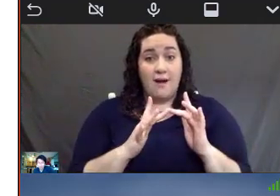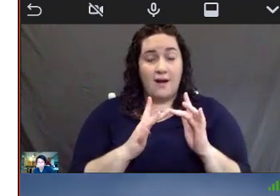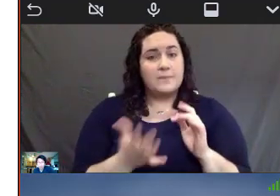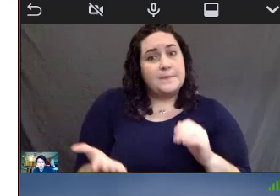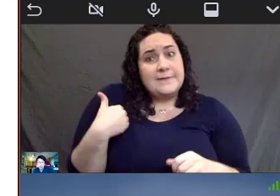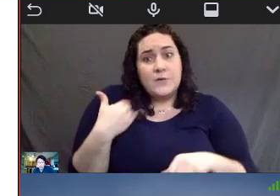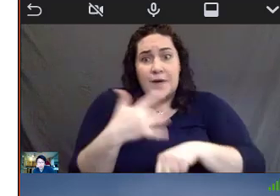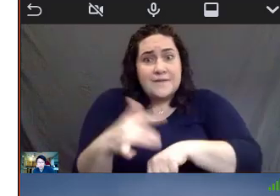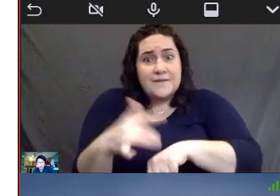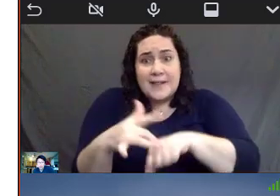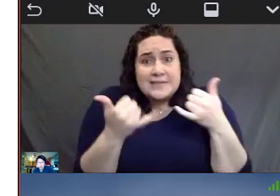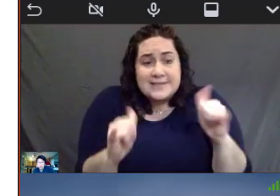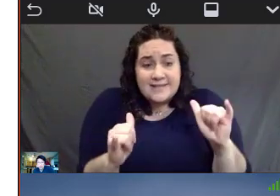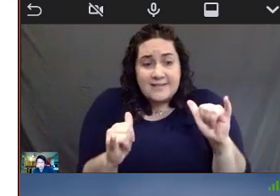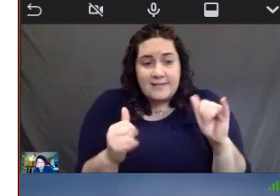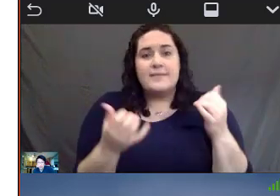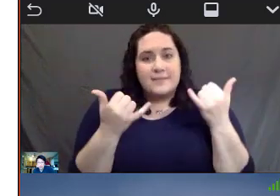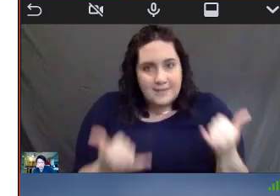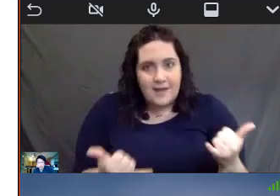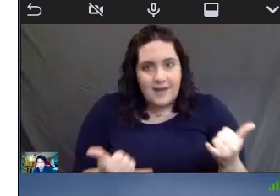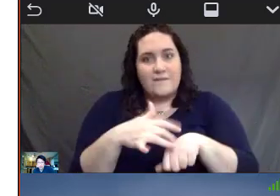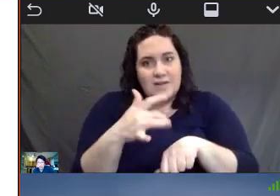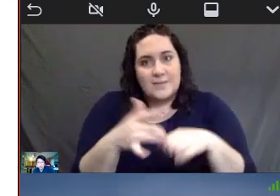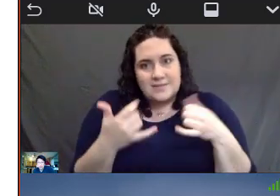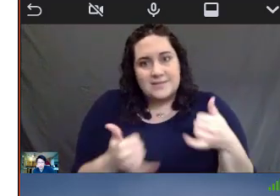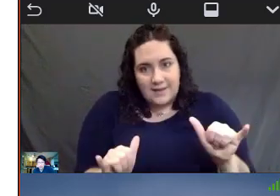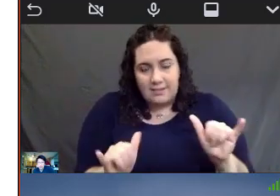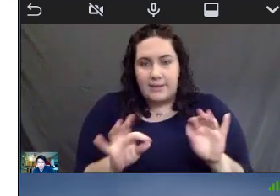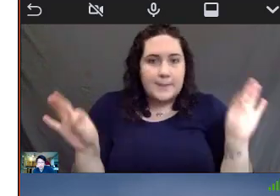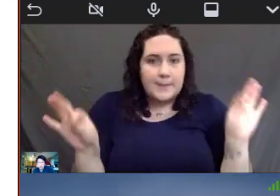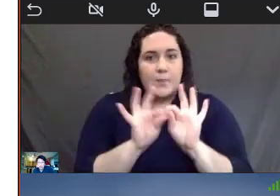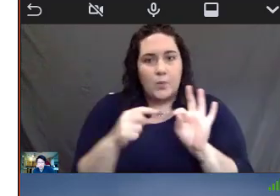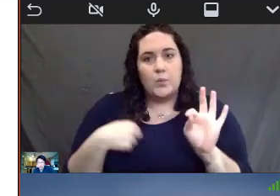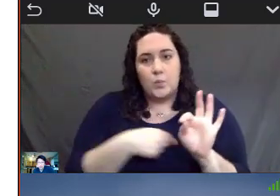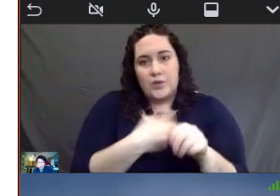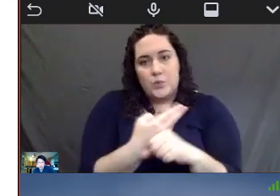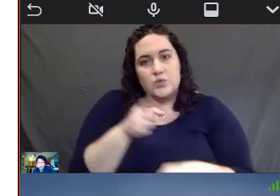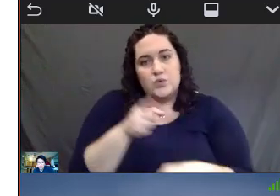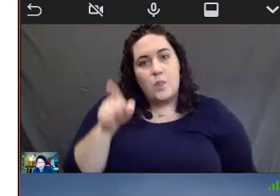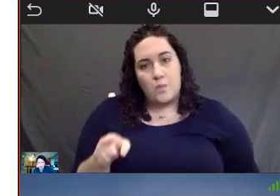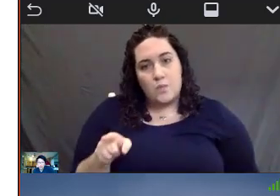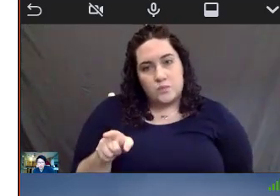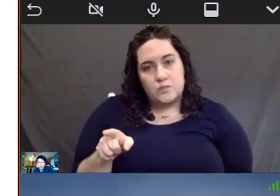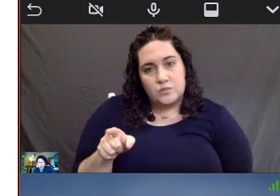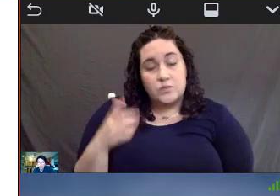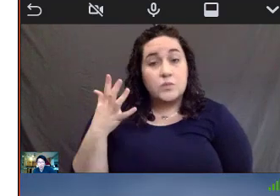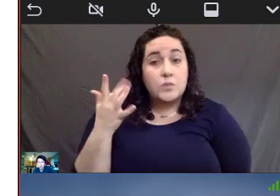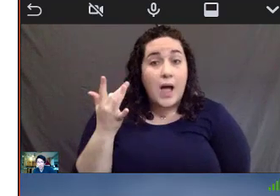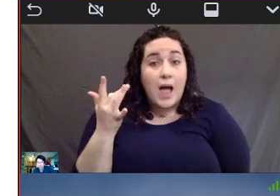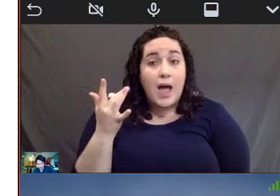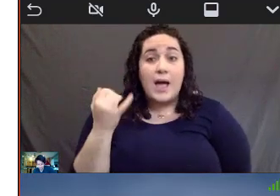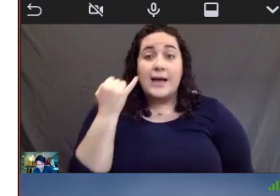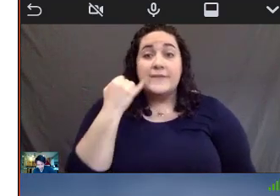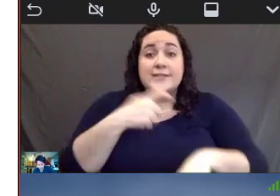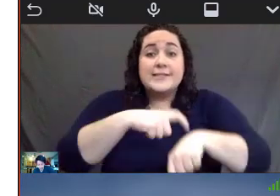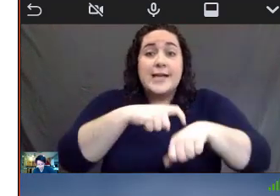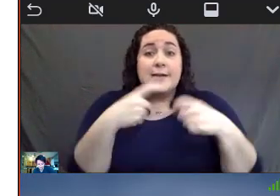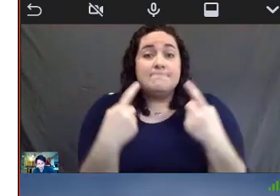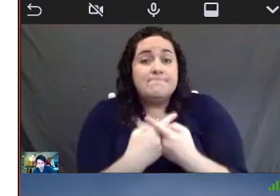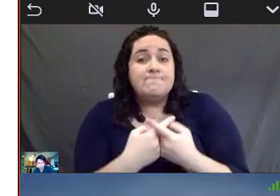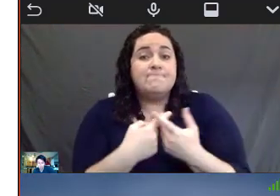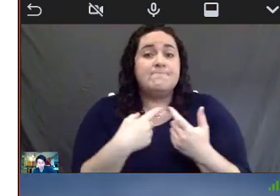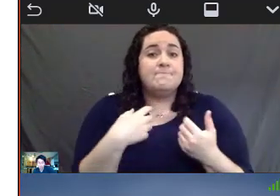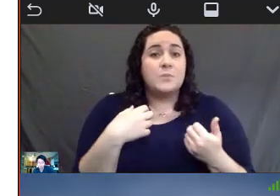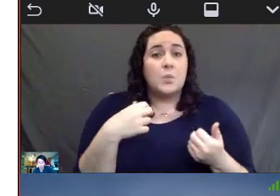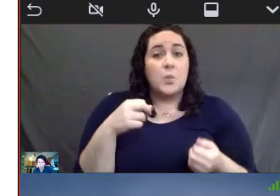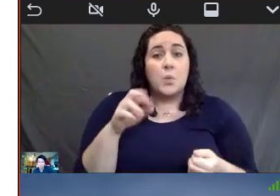had a physical space to meet in. So if for some reason you can't attend these virtual lectures, then